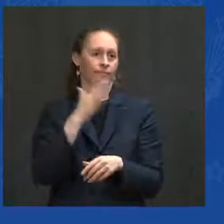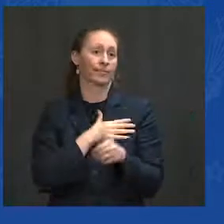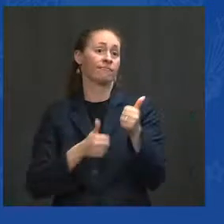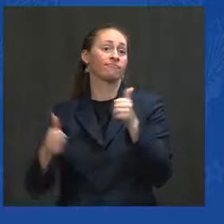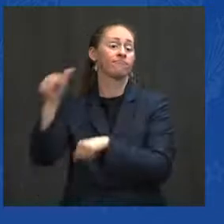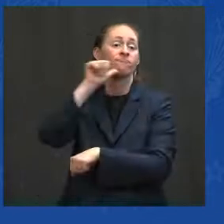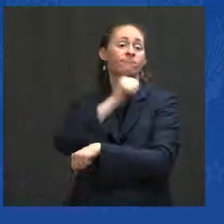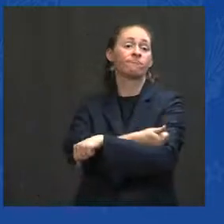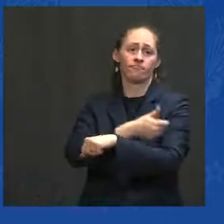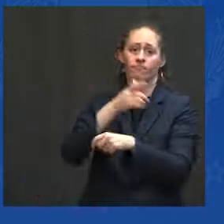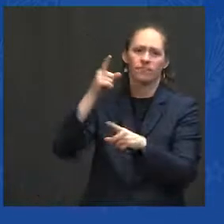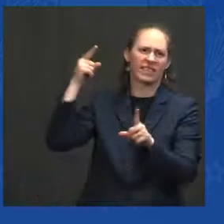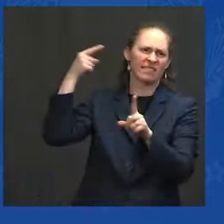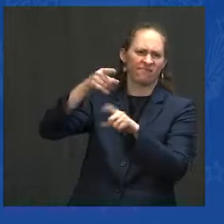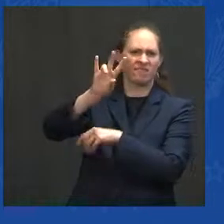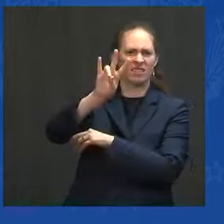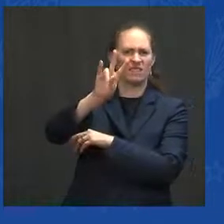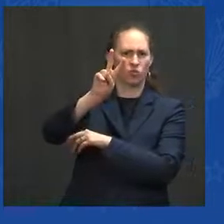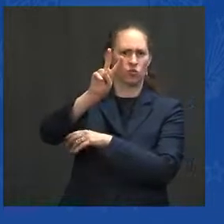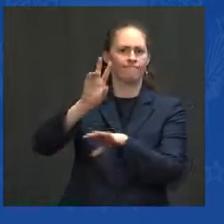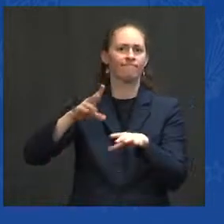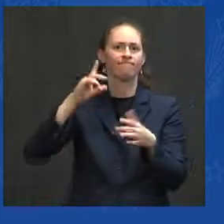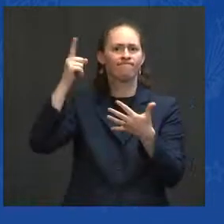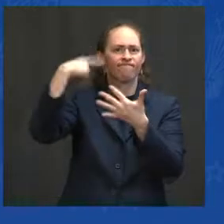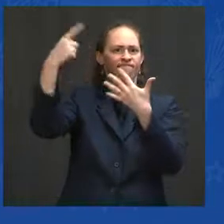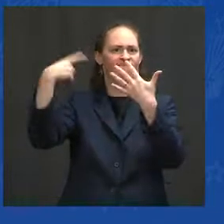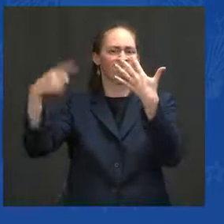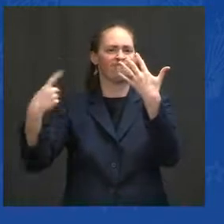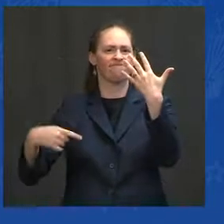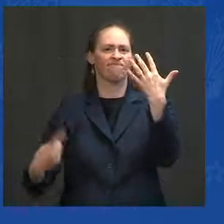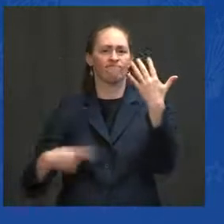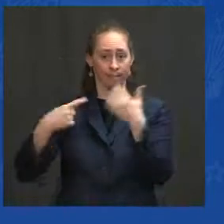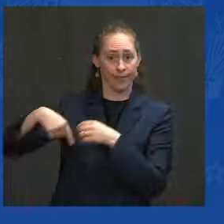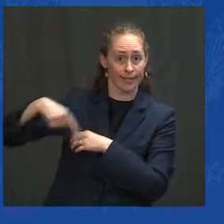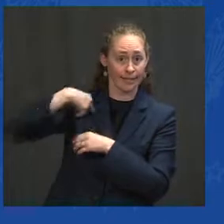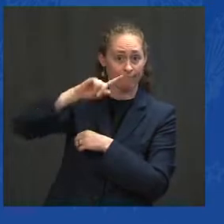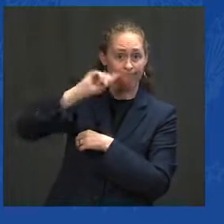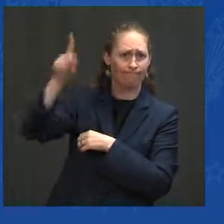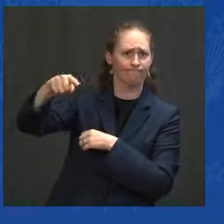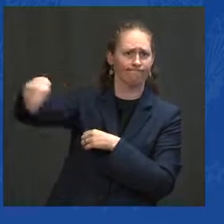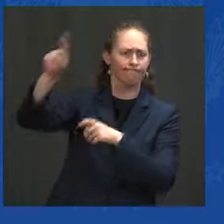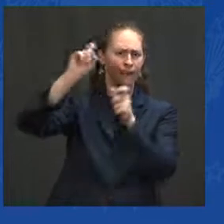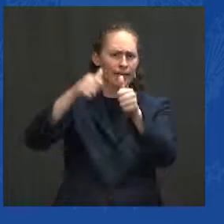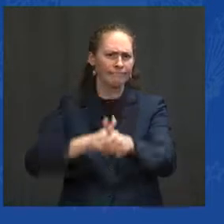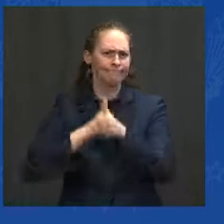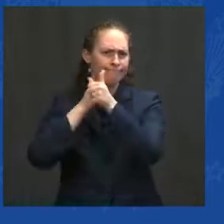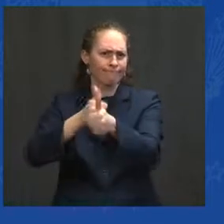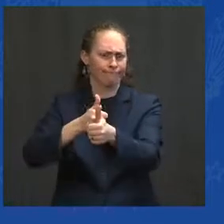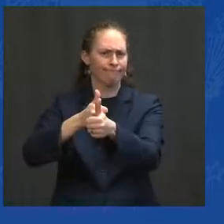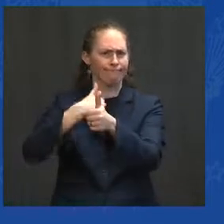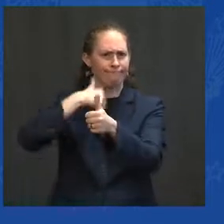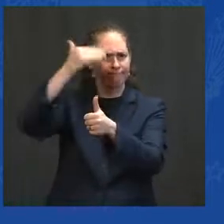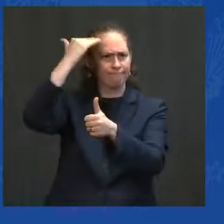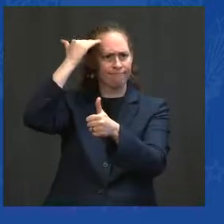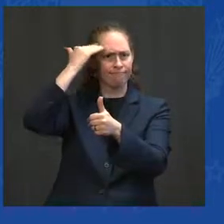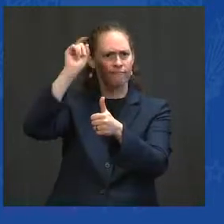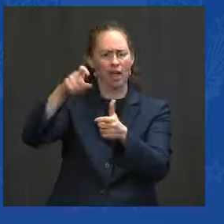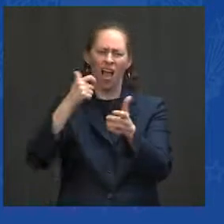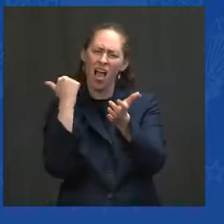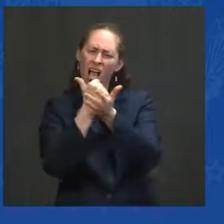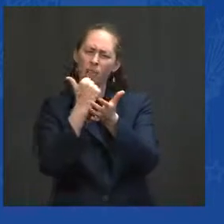specific actions. I expect the federal agencies, and they know this, to help restore